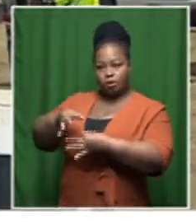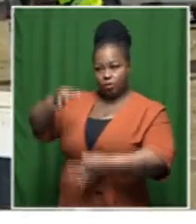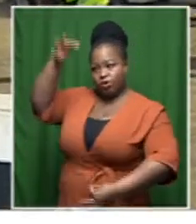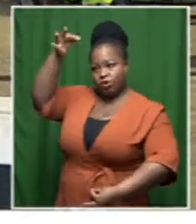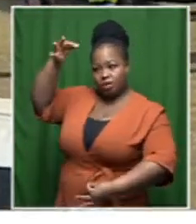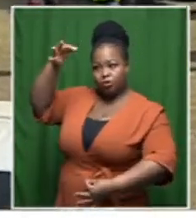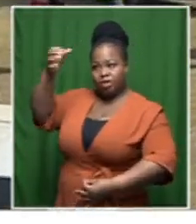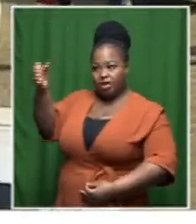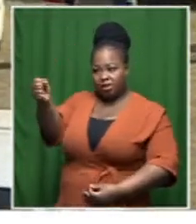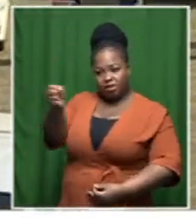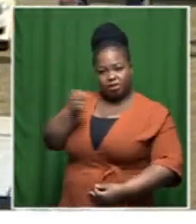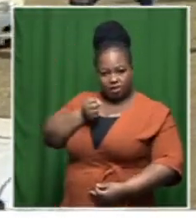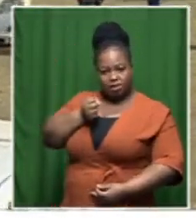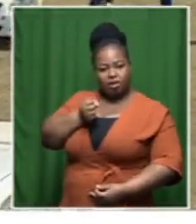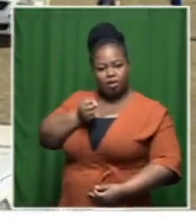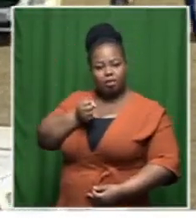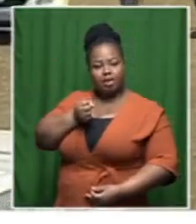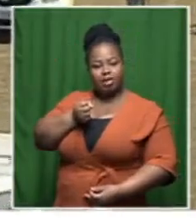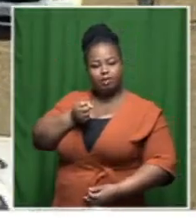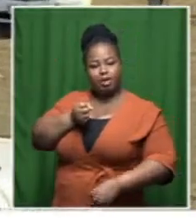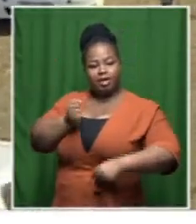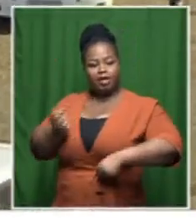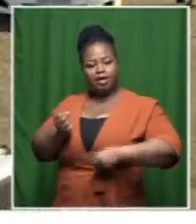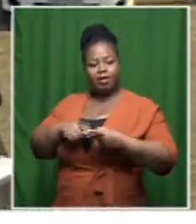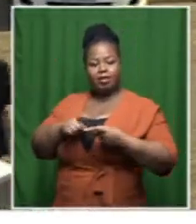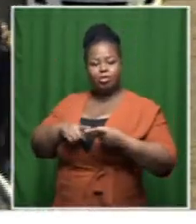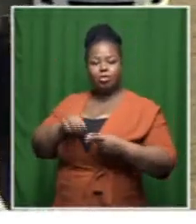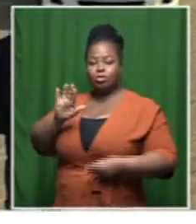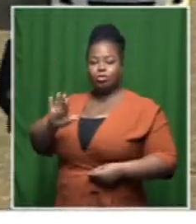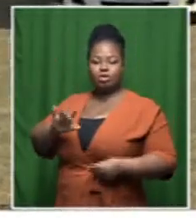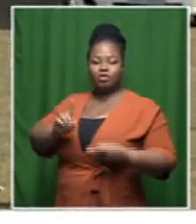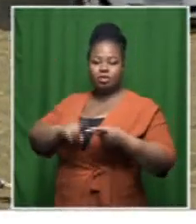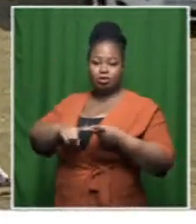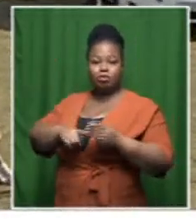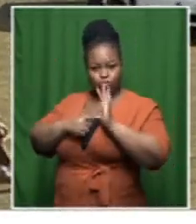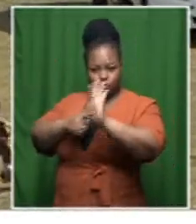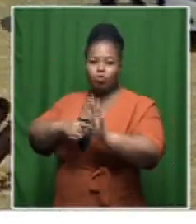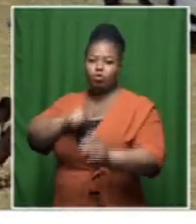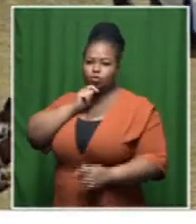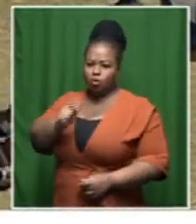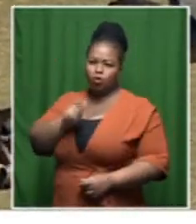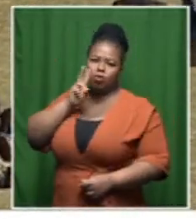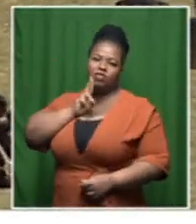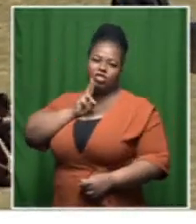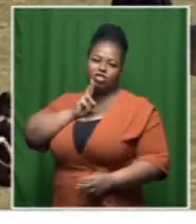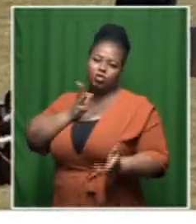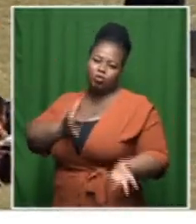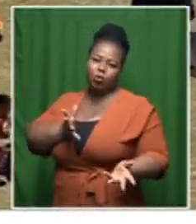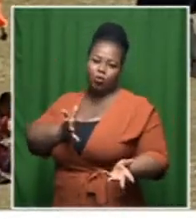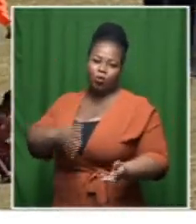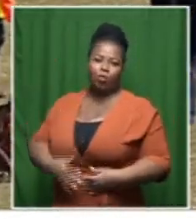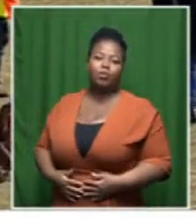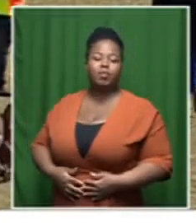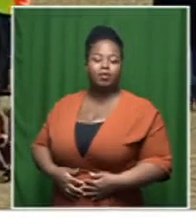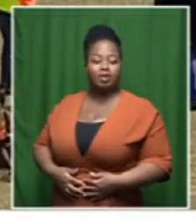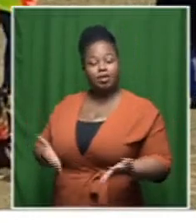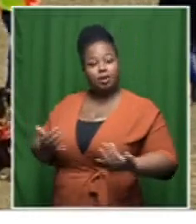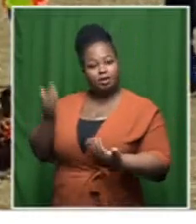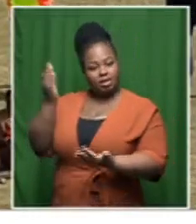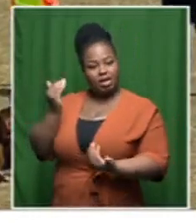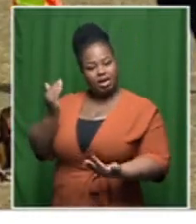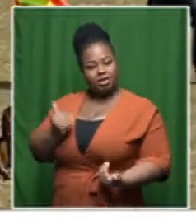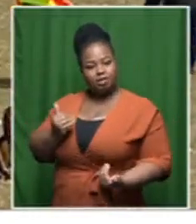front of His Majesty to show their pride, who they are. We are expecting